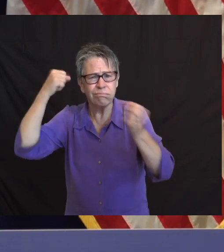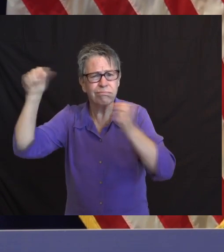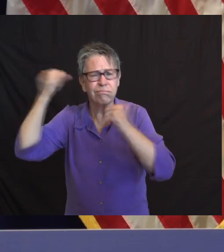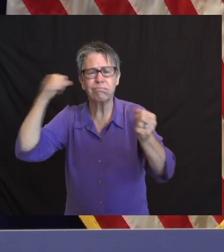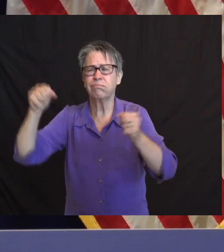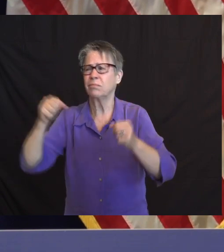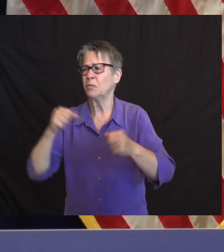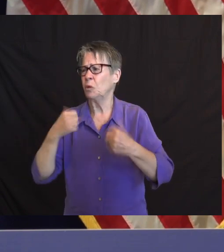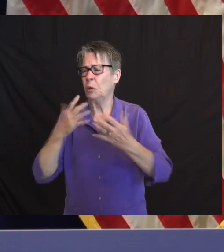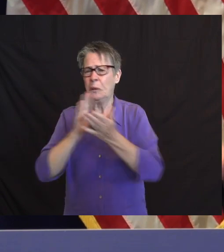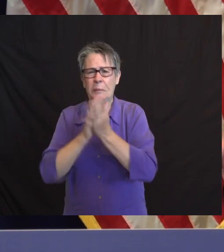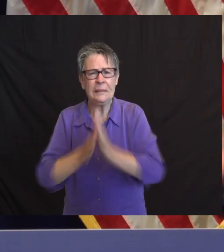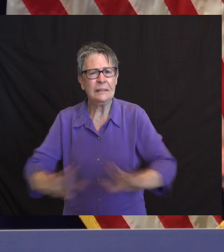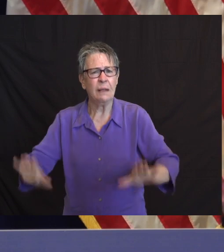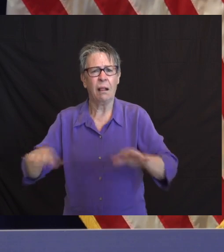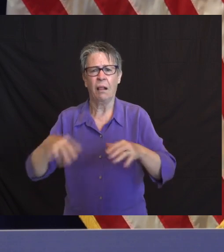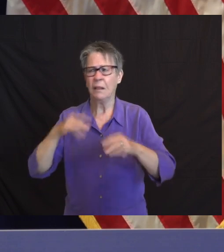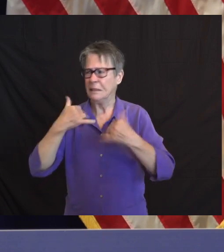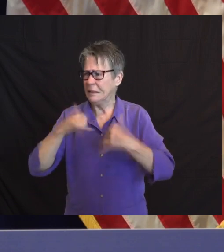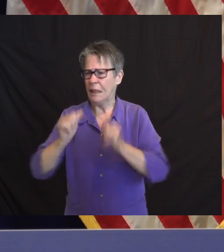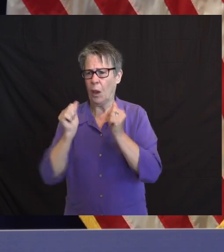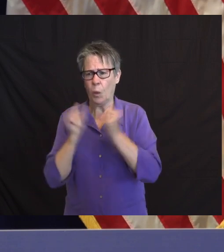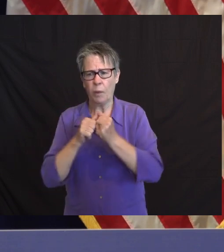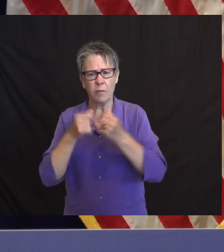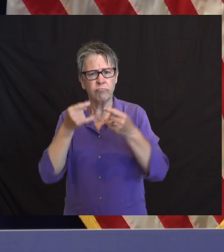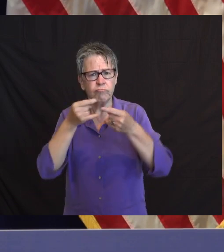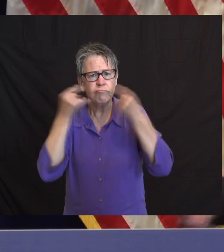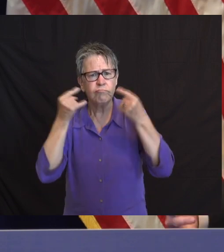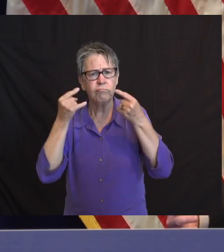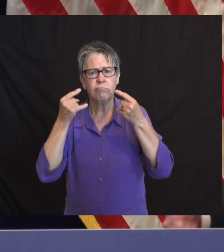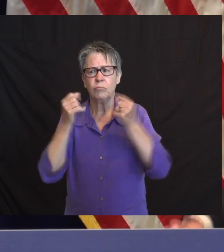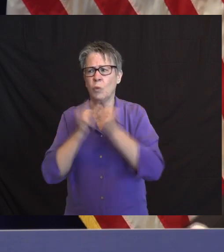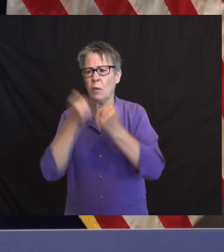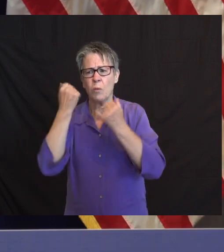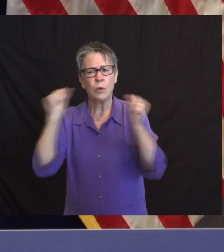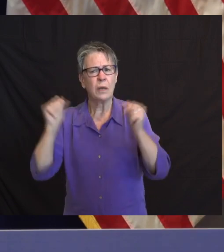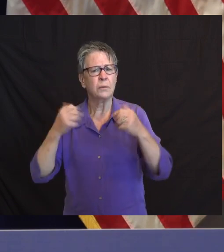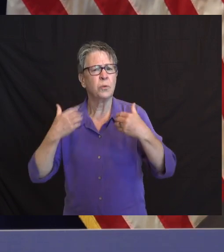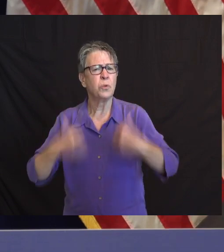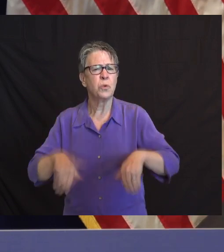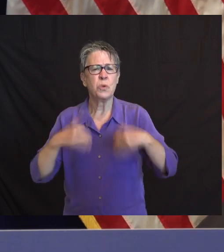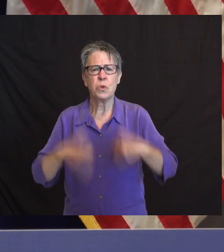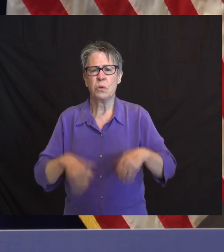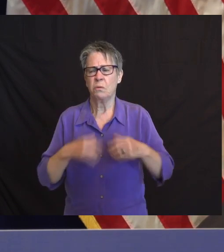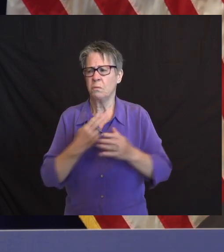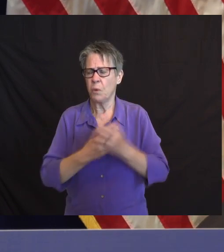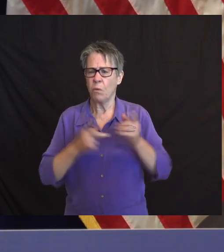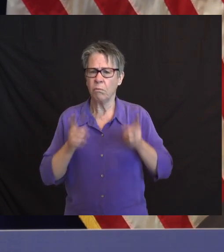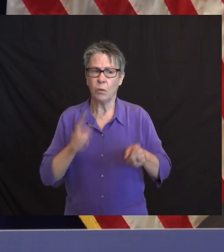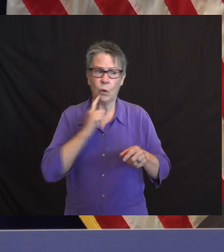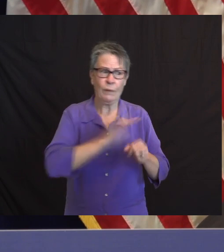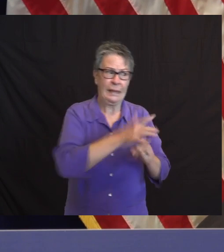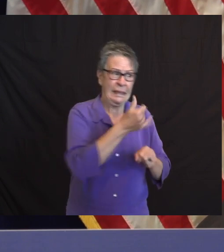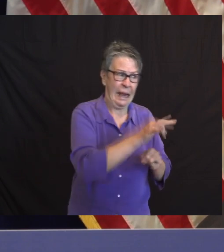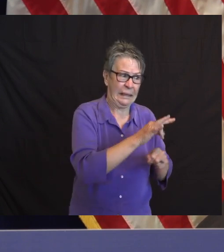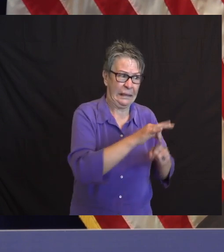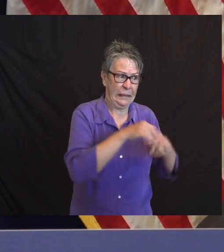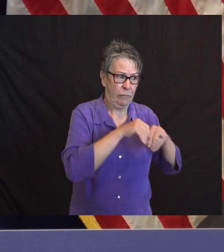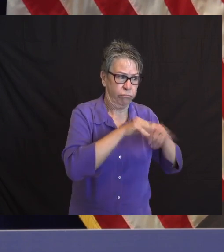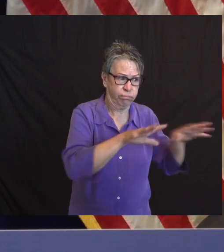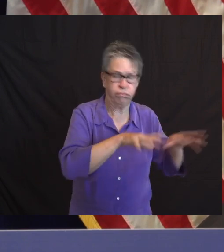peaceful protests and be healthy. So try your best to stay distant. Wear a face covering,